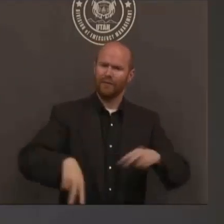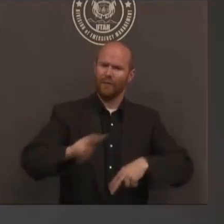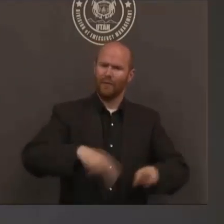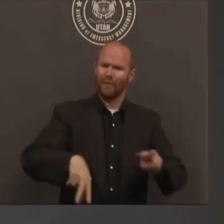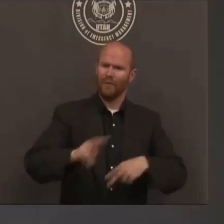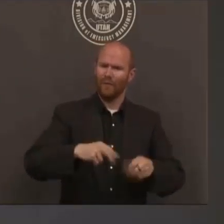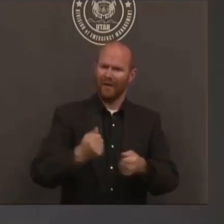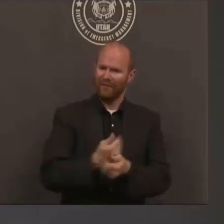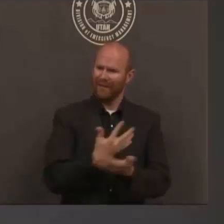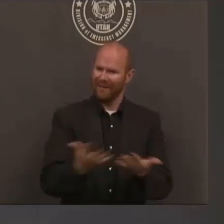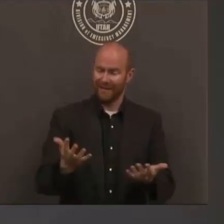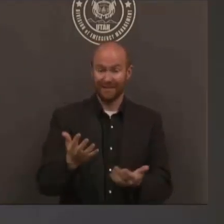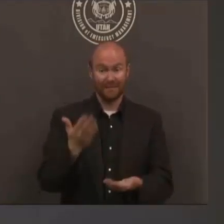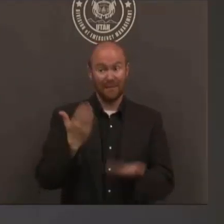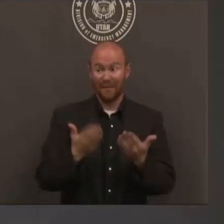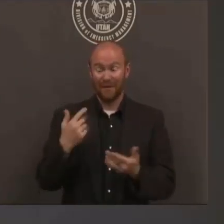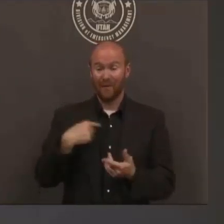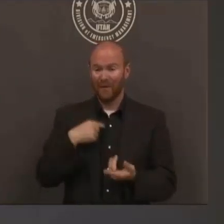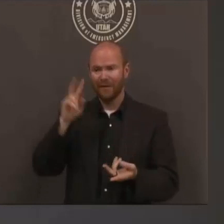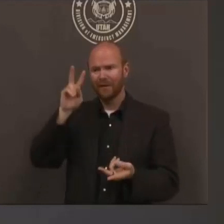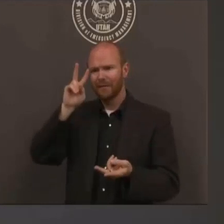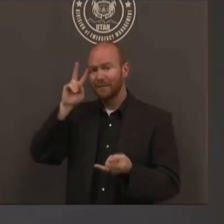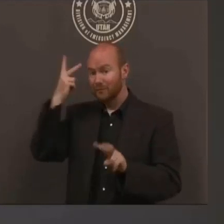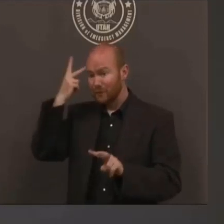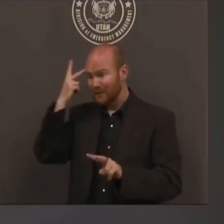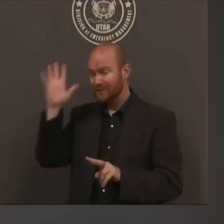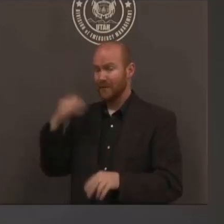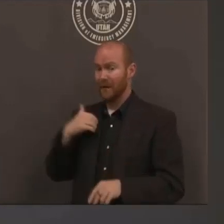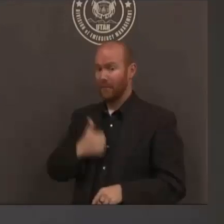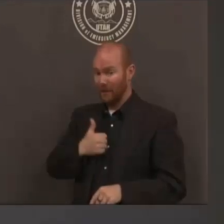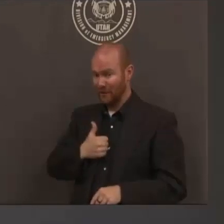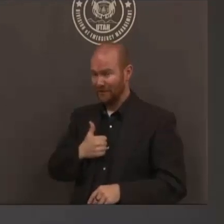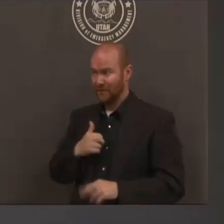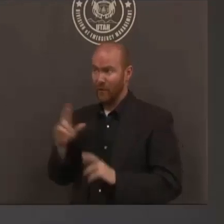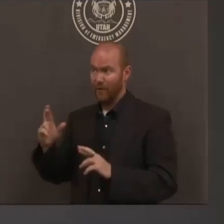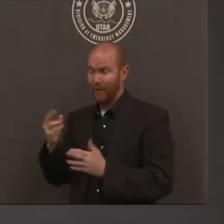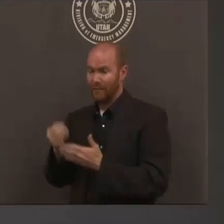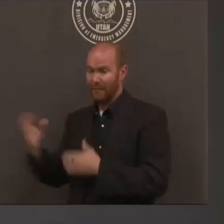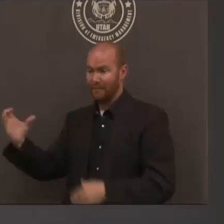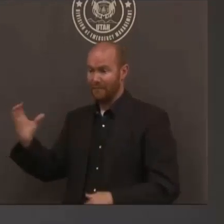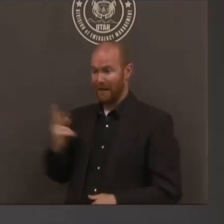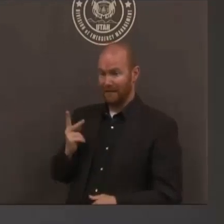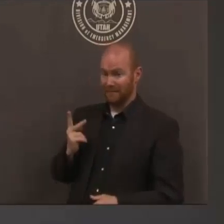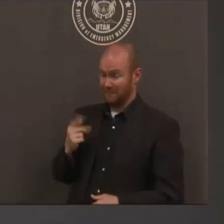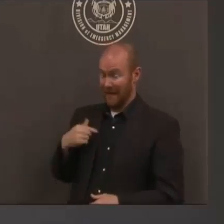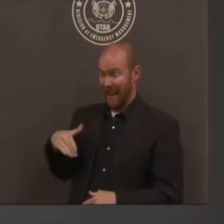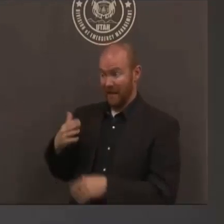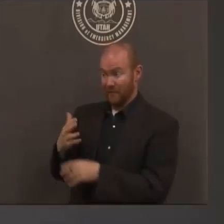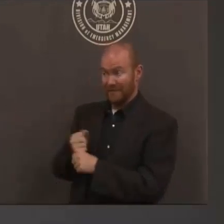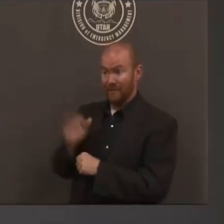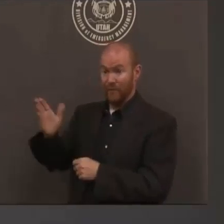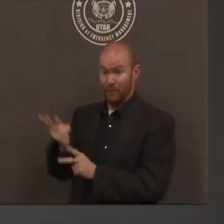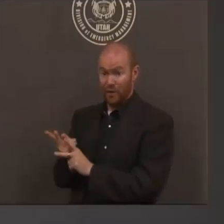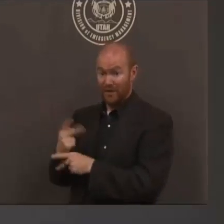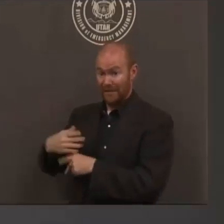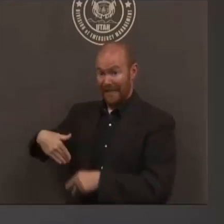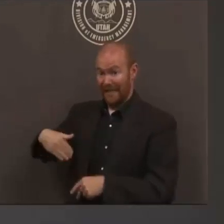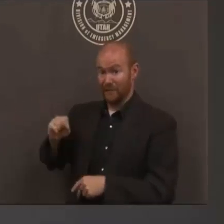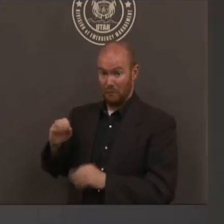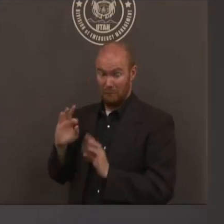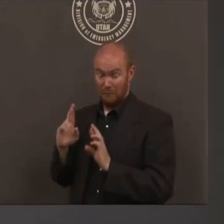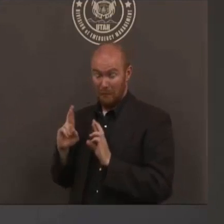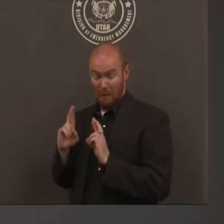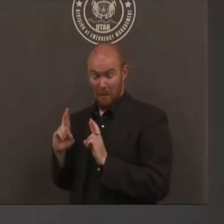just said, we've had a miscommunication here and we're apologizing, here's your money back. We have not received the product. So that's part of why